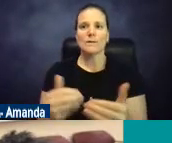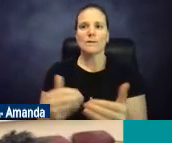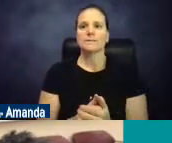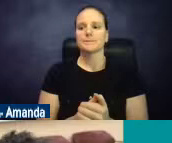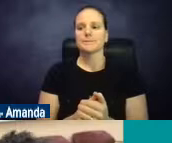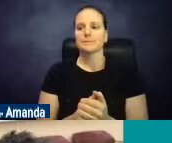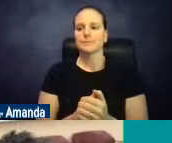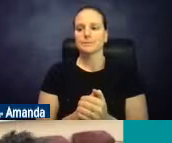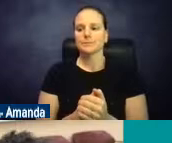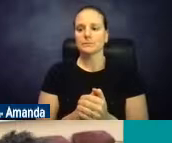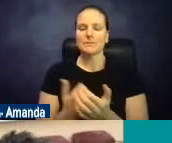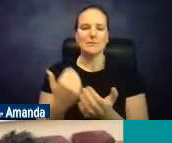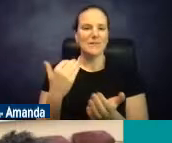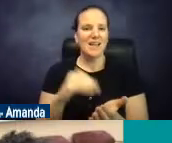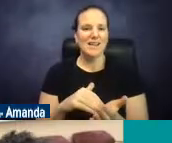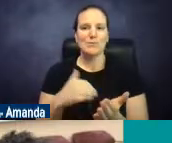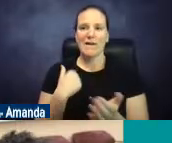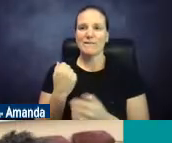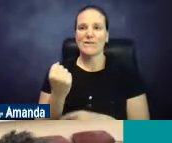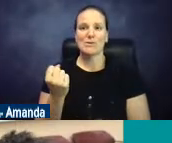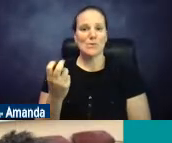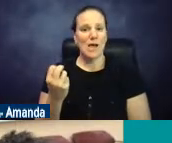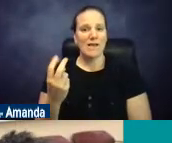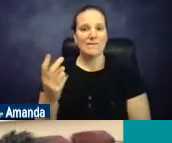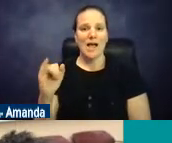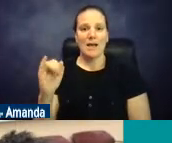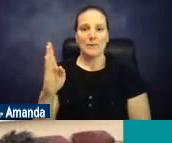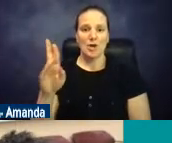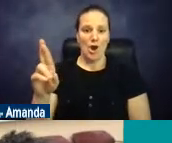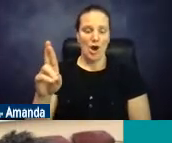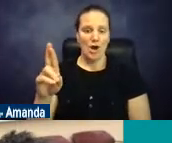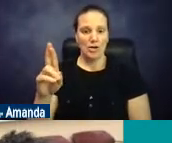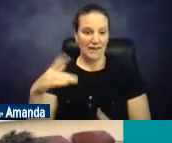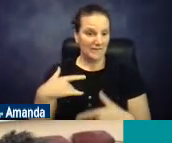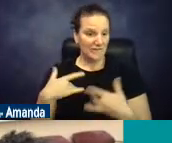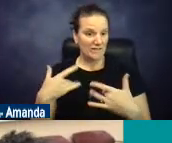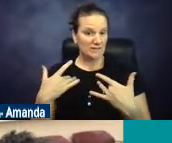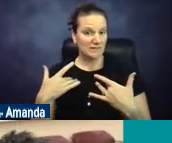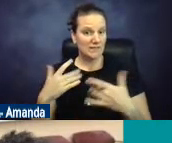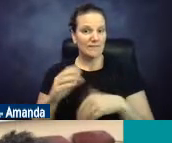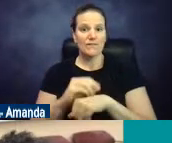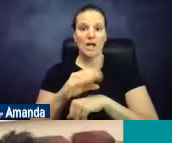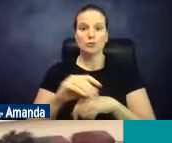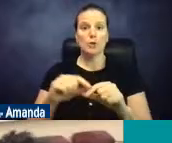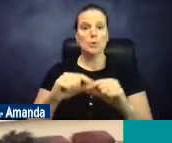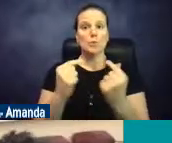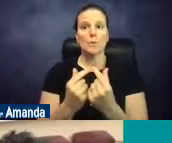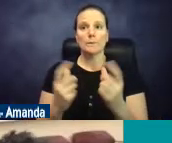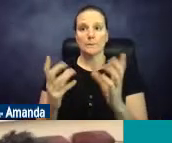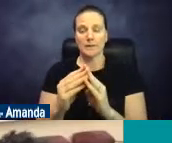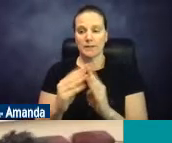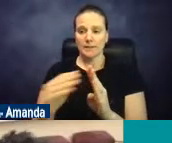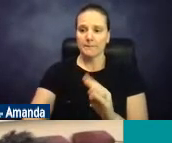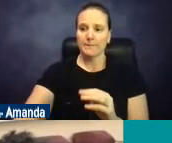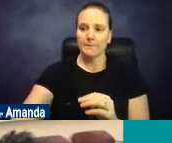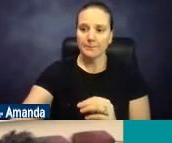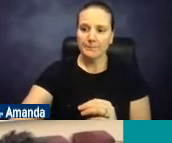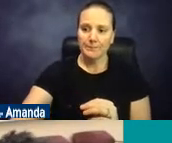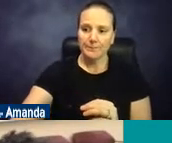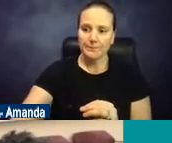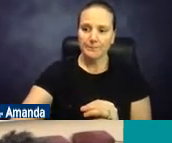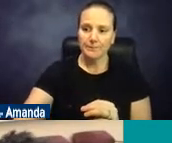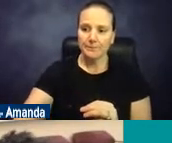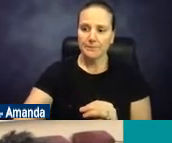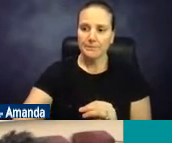So once again, we've had 12 IBR events and advisory group meetings. Lynn Valenter spoke